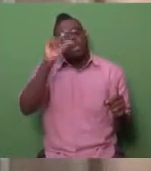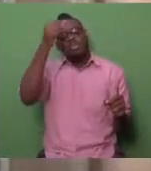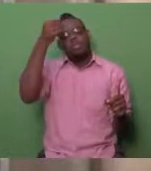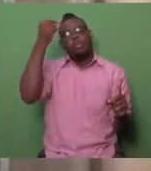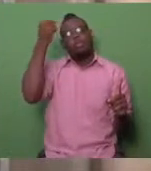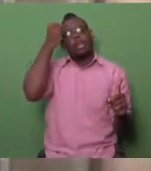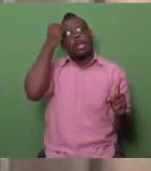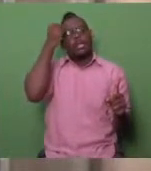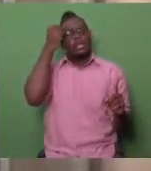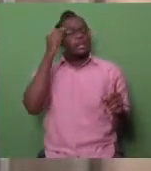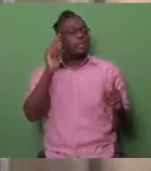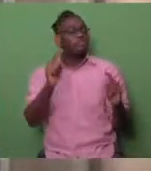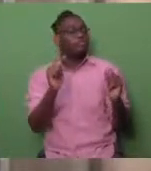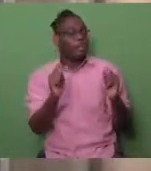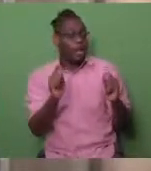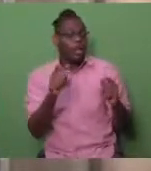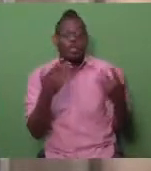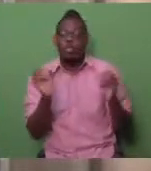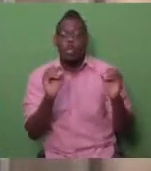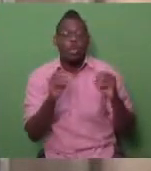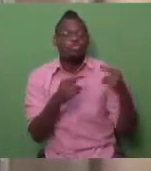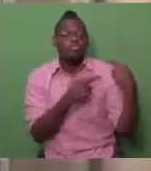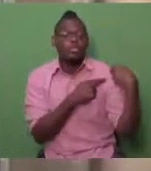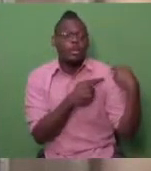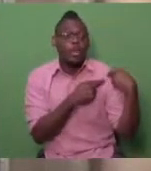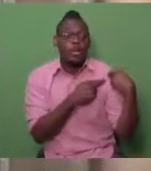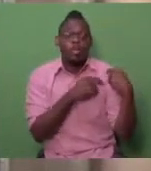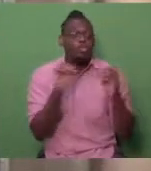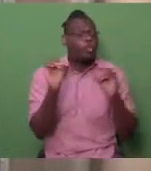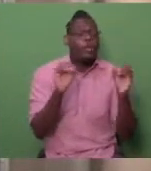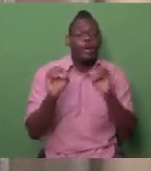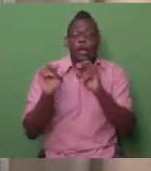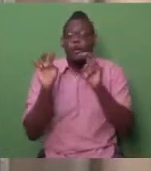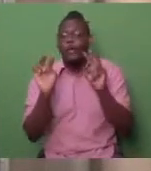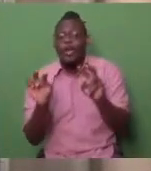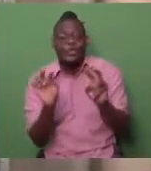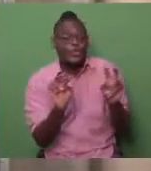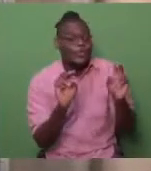will restore transparency and accountability and rebuild trust.